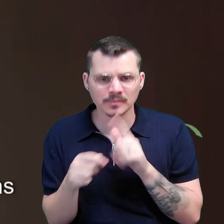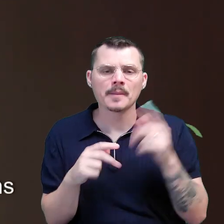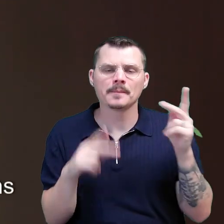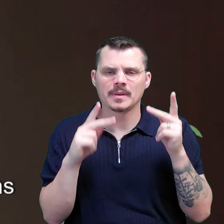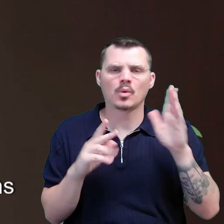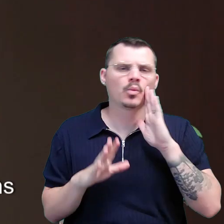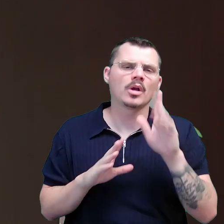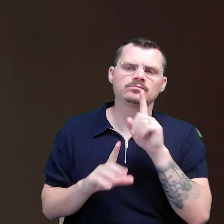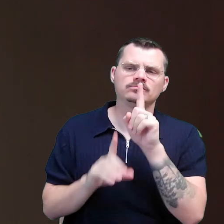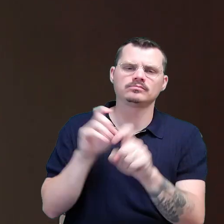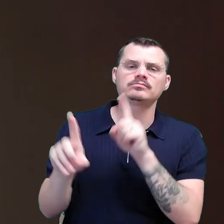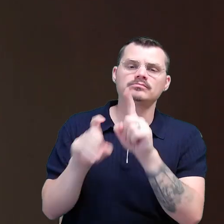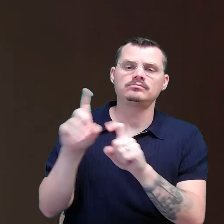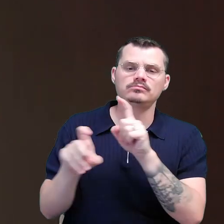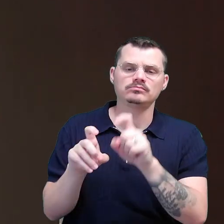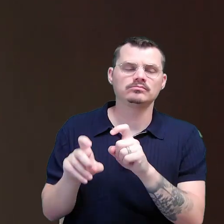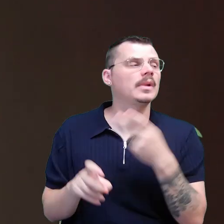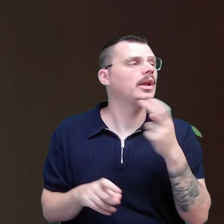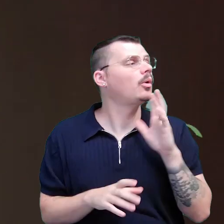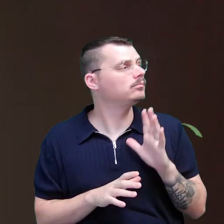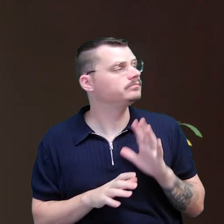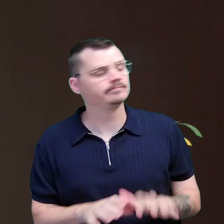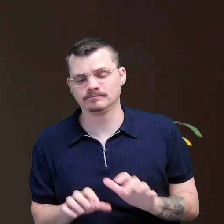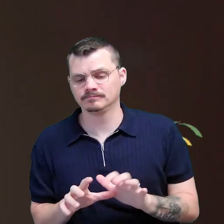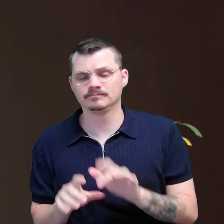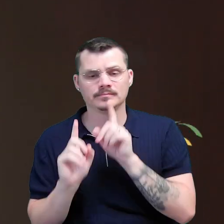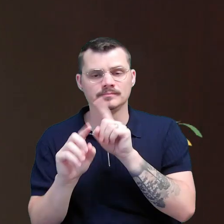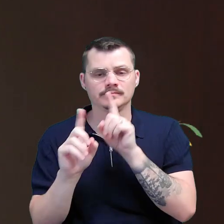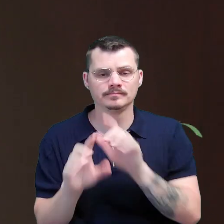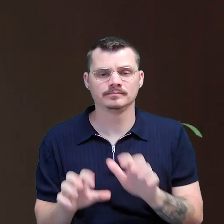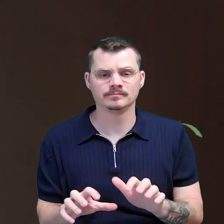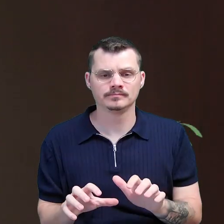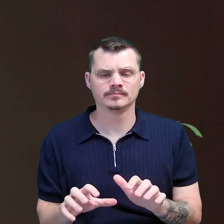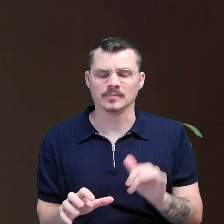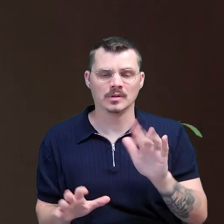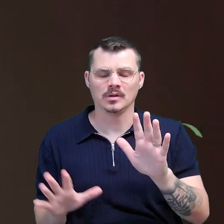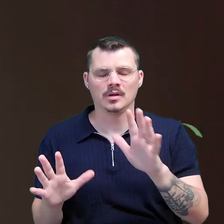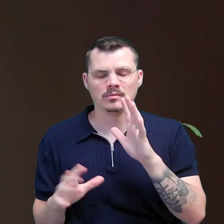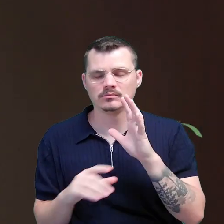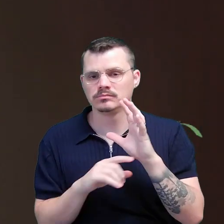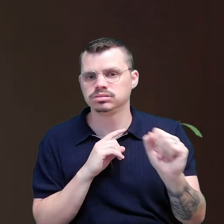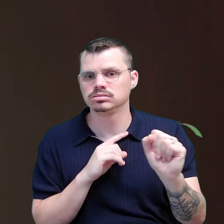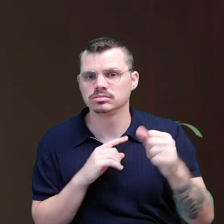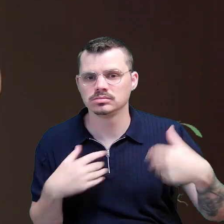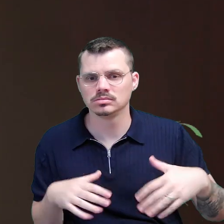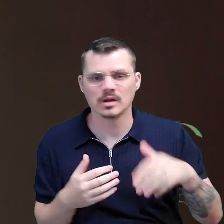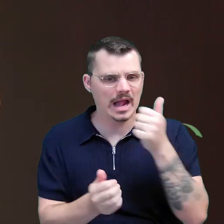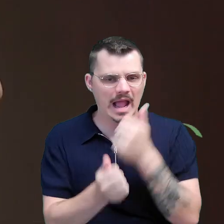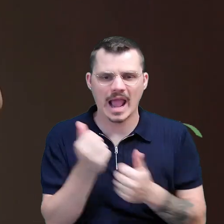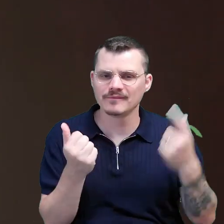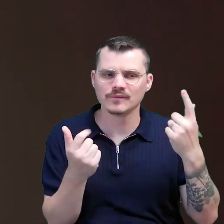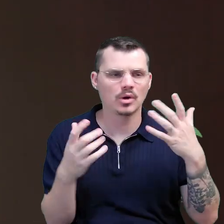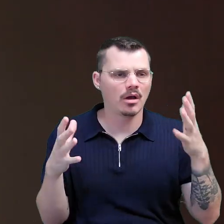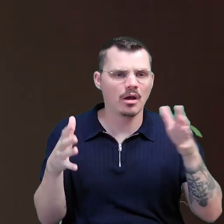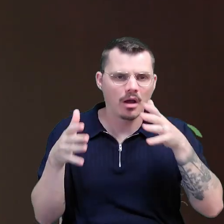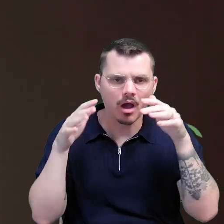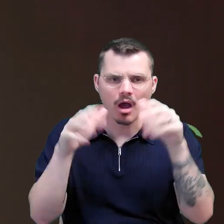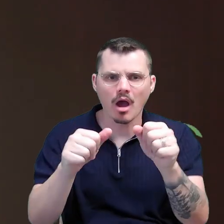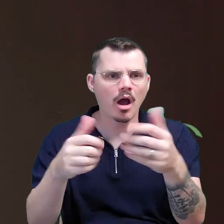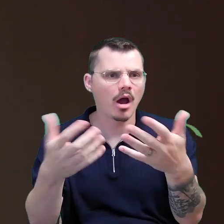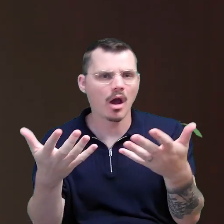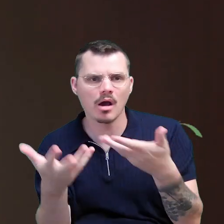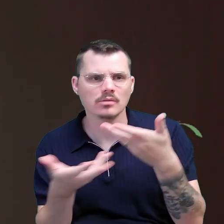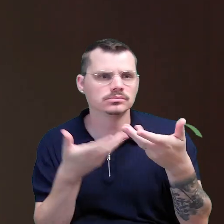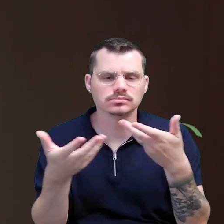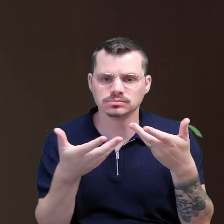ask him questions, and he would type answers. It was just brilliant, and everybody was right into it